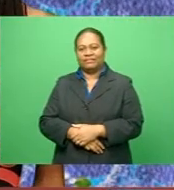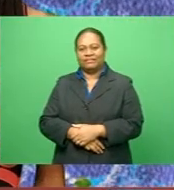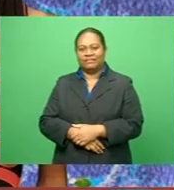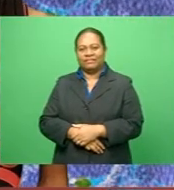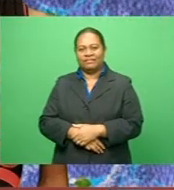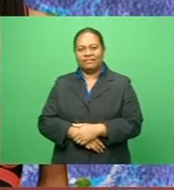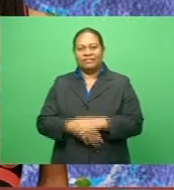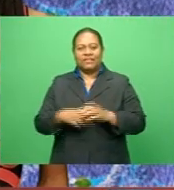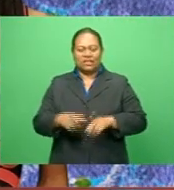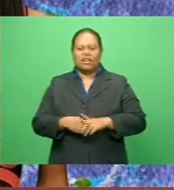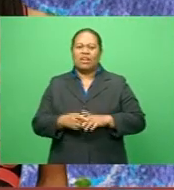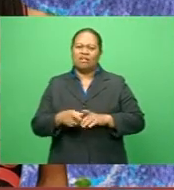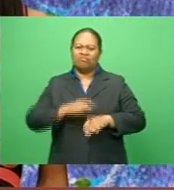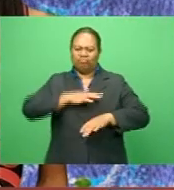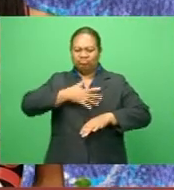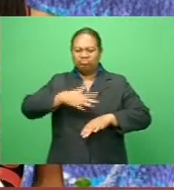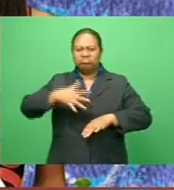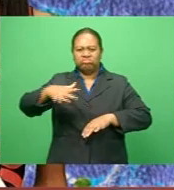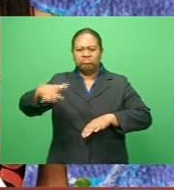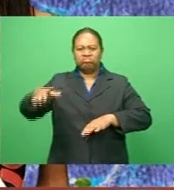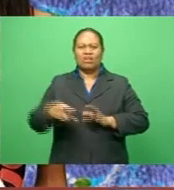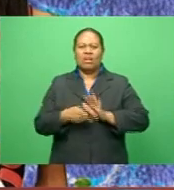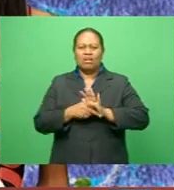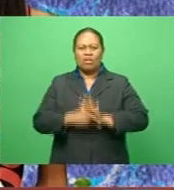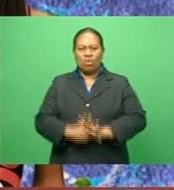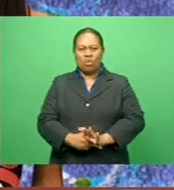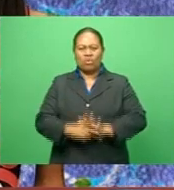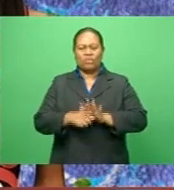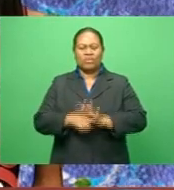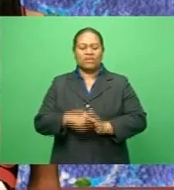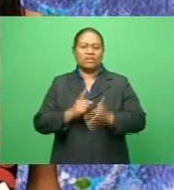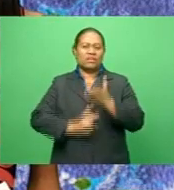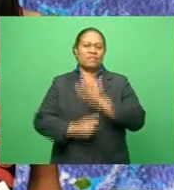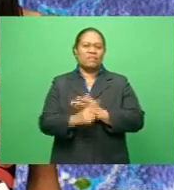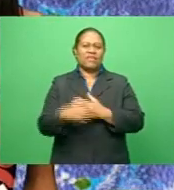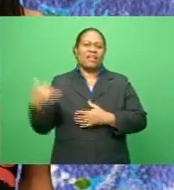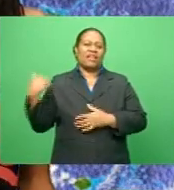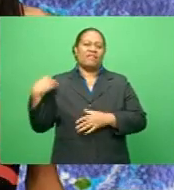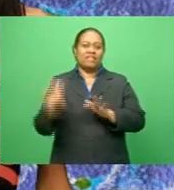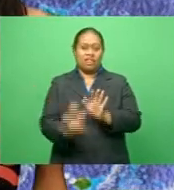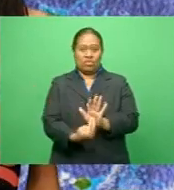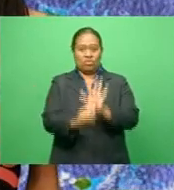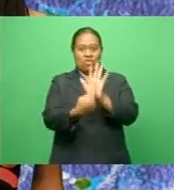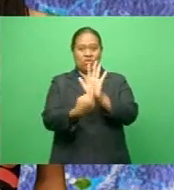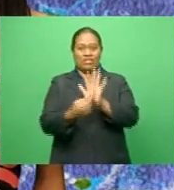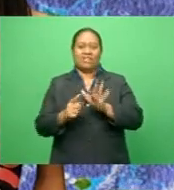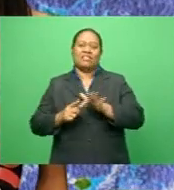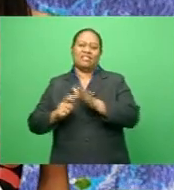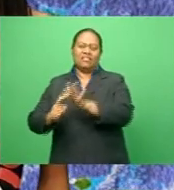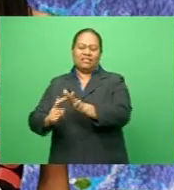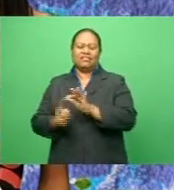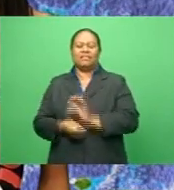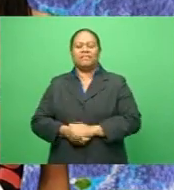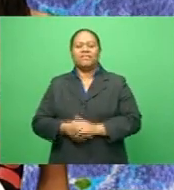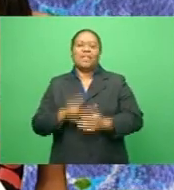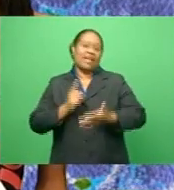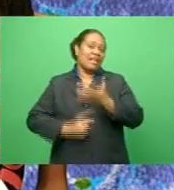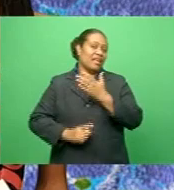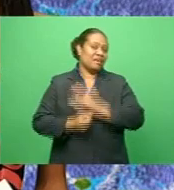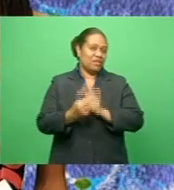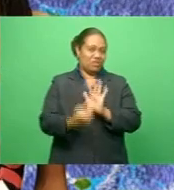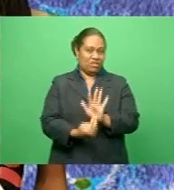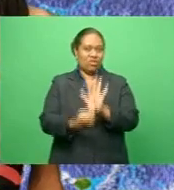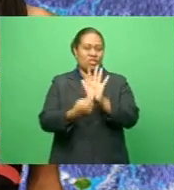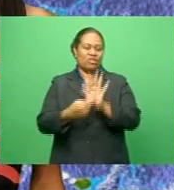A trough of low pressure with associated cloud and rain affects the northern and eastern parts of Fiji. Another trough of low pressure lies to the north